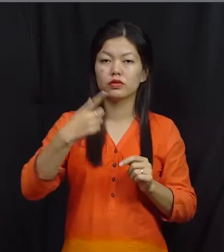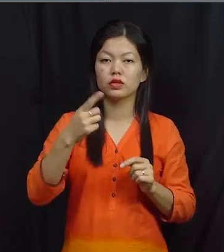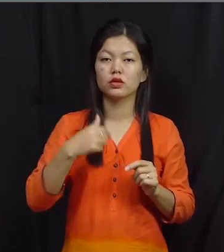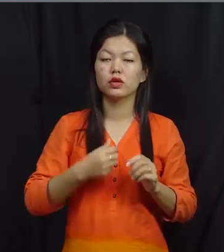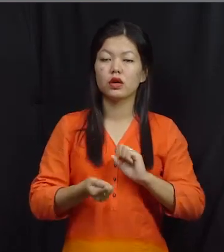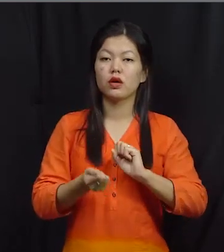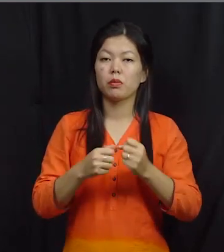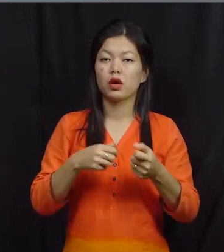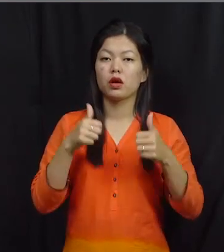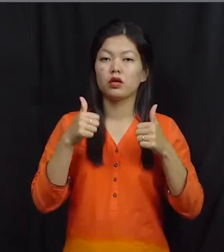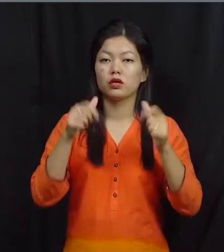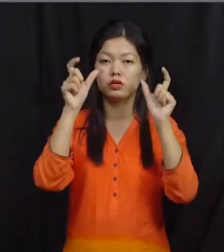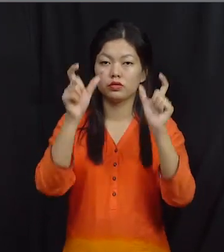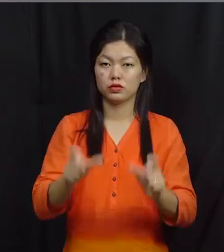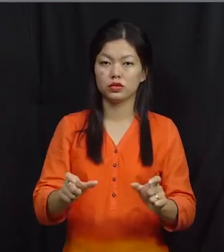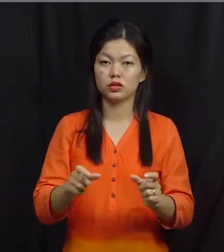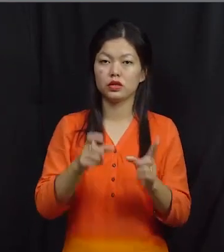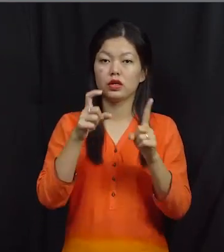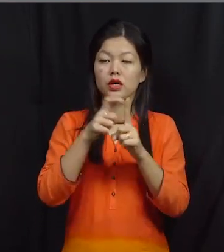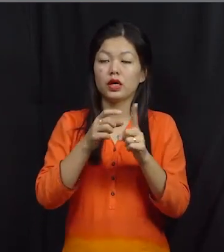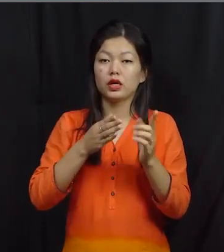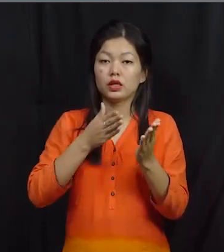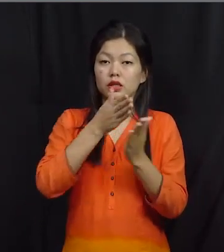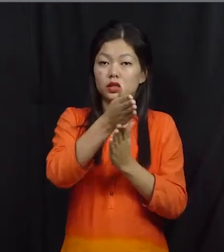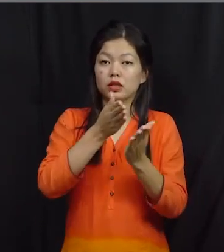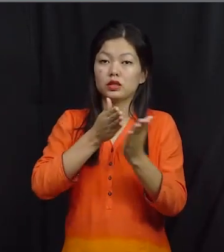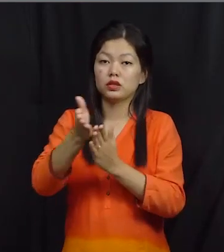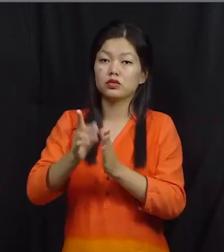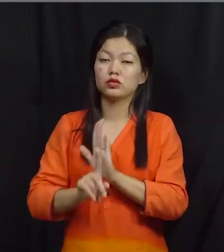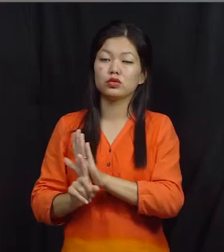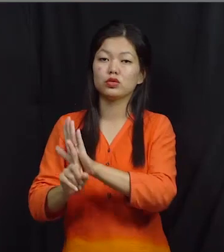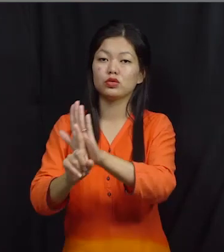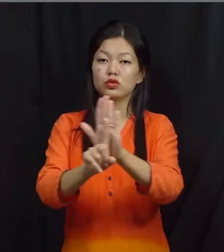upon. And then the outcome of education is also